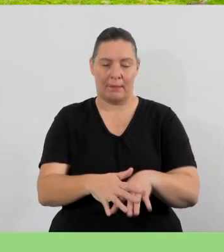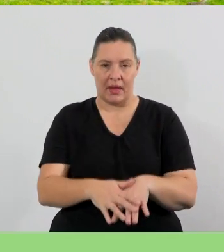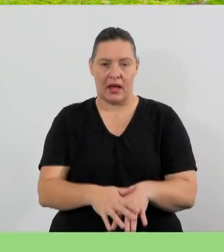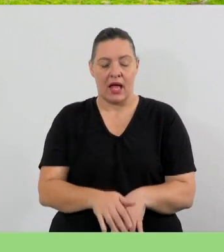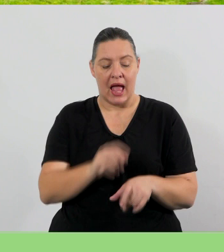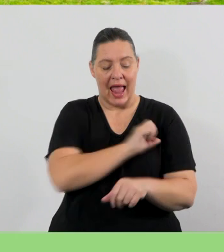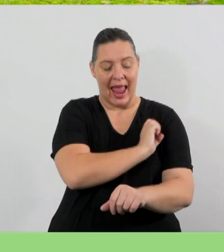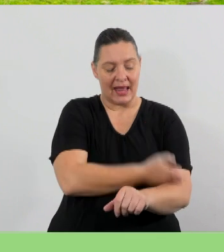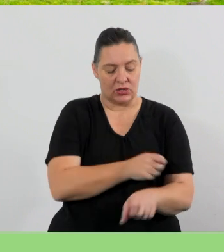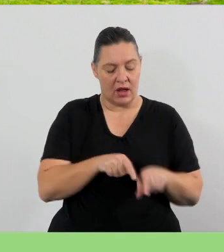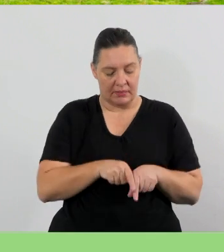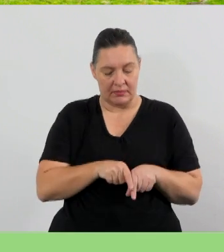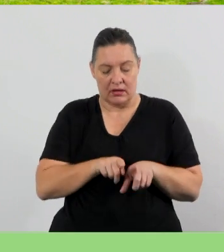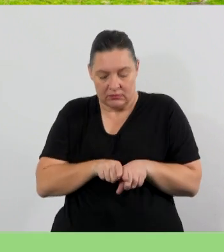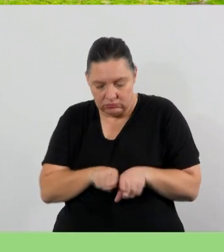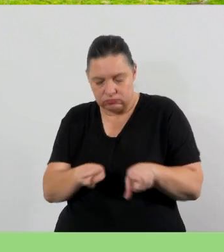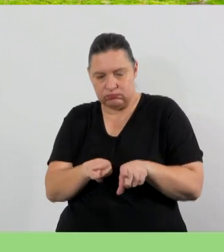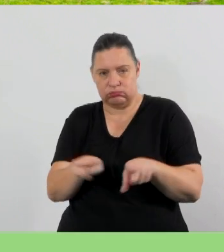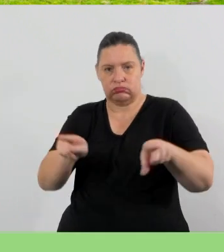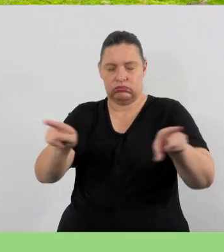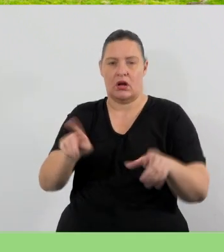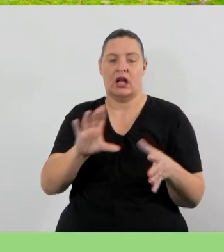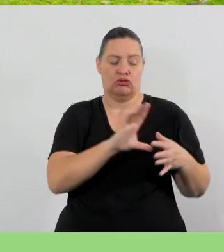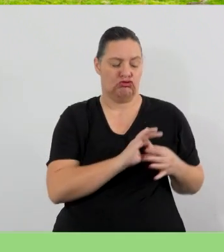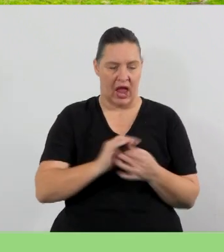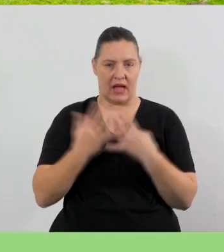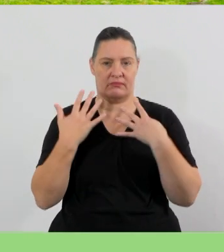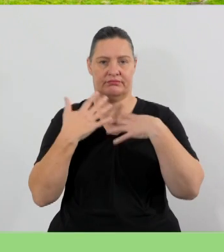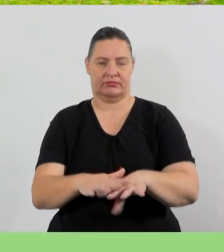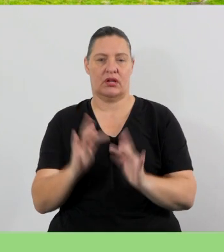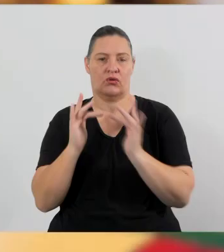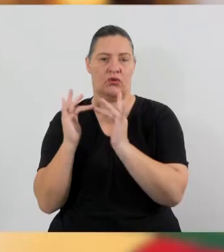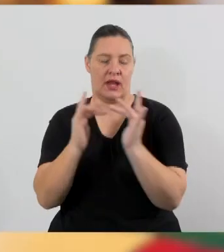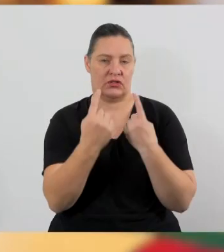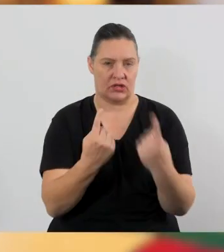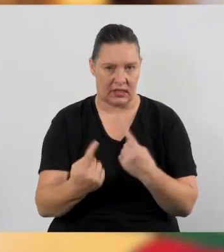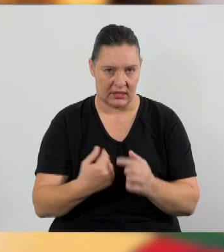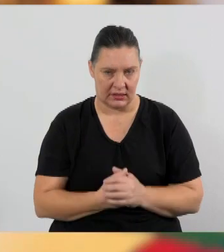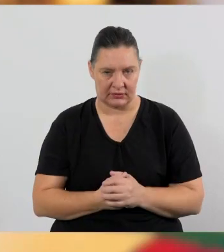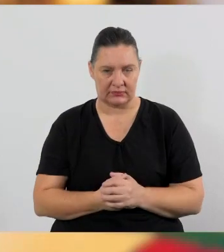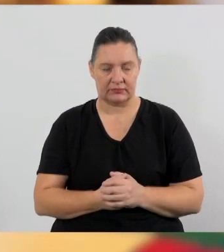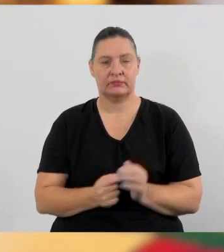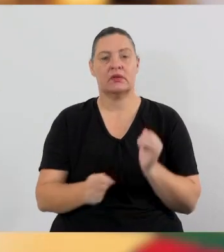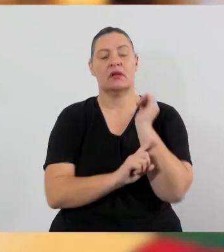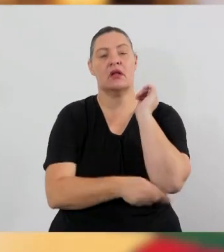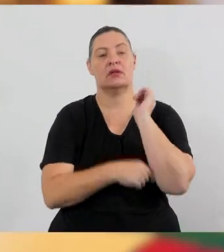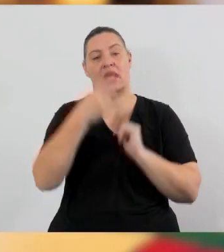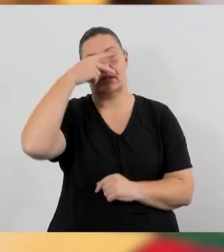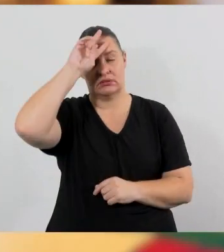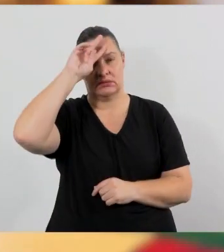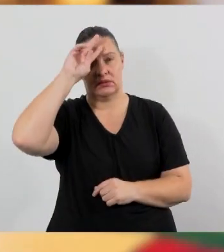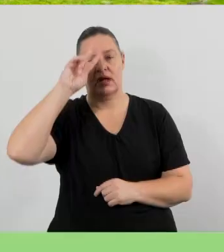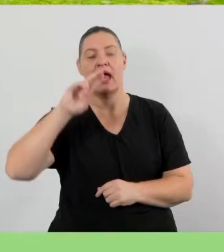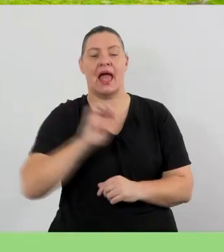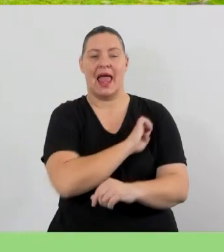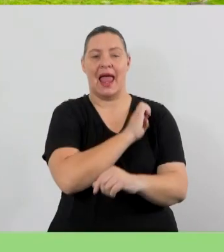the flow of energy through interconnected food chains. So lastly, you should be able to interpret an